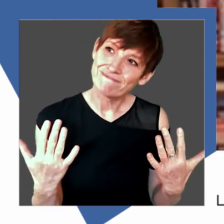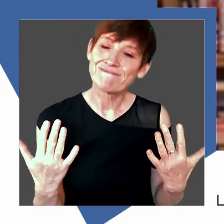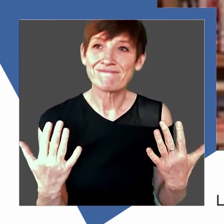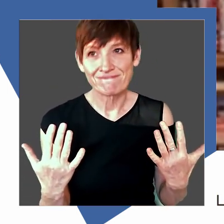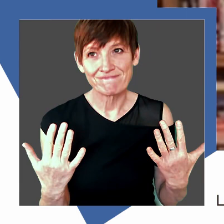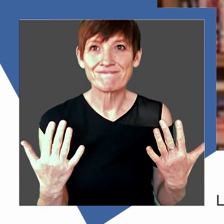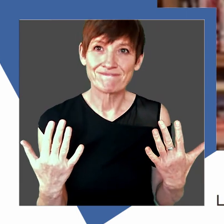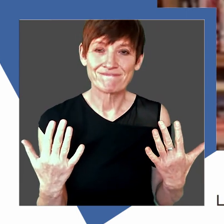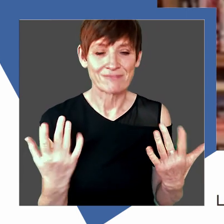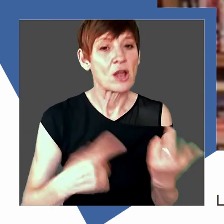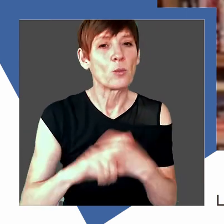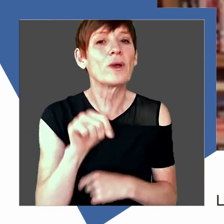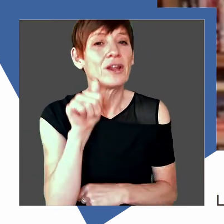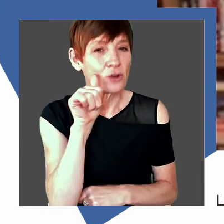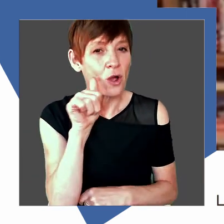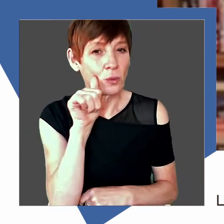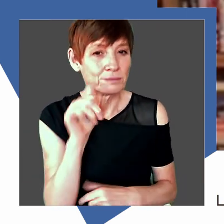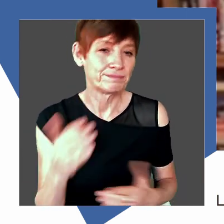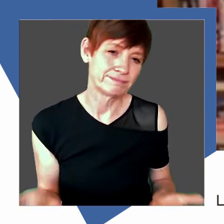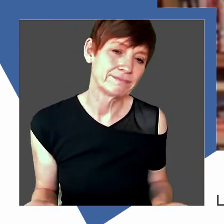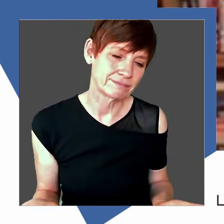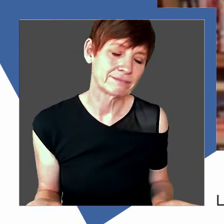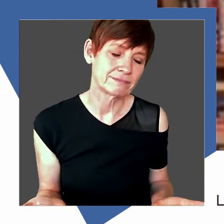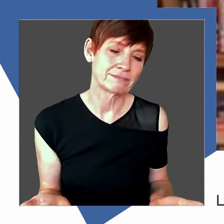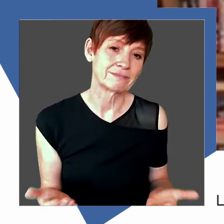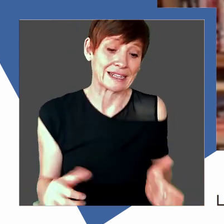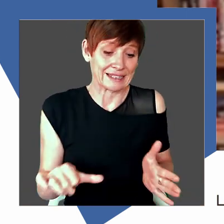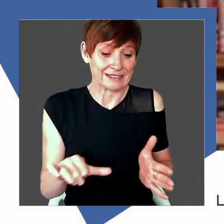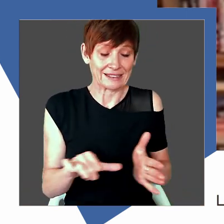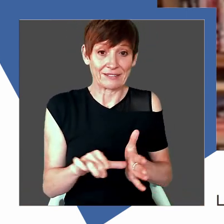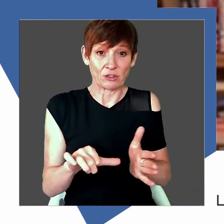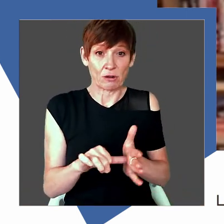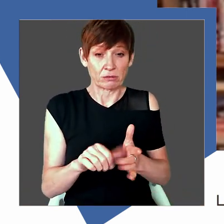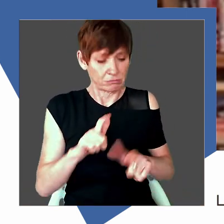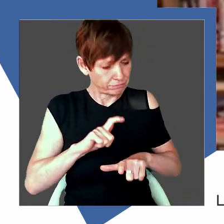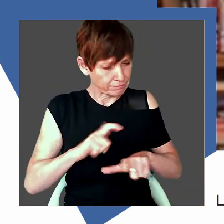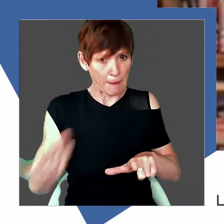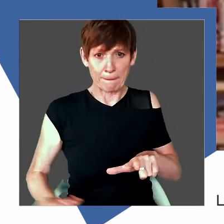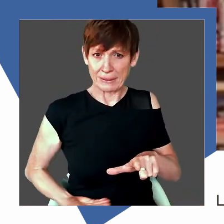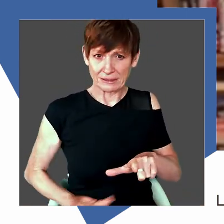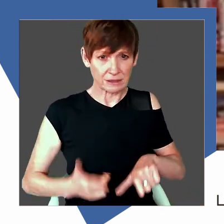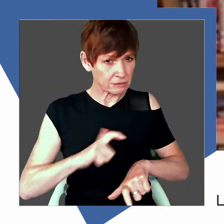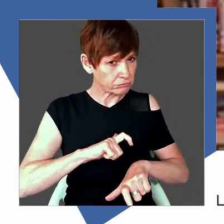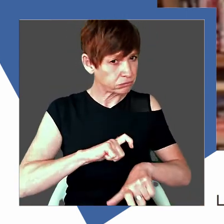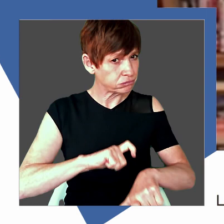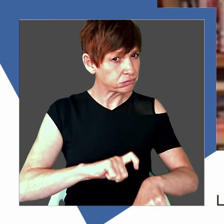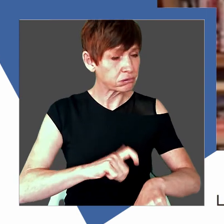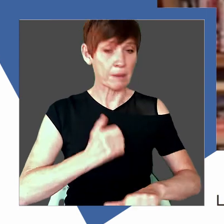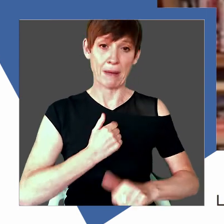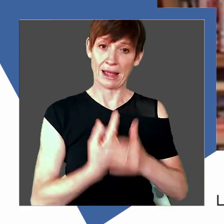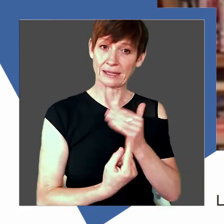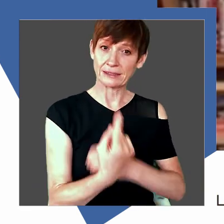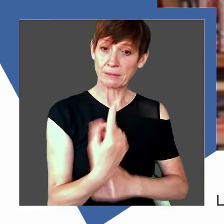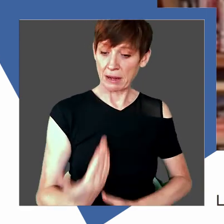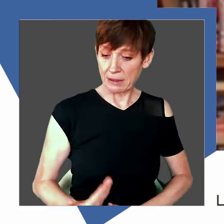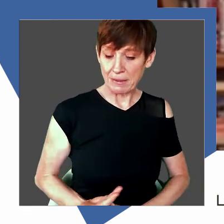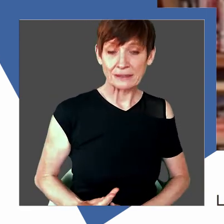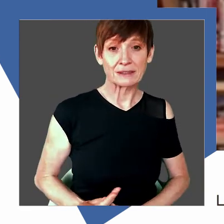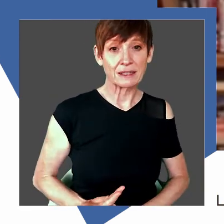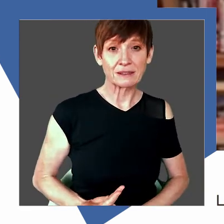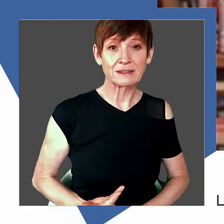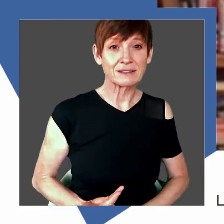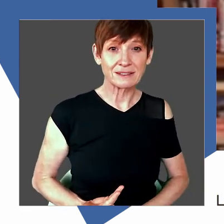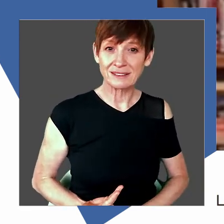firstly, we already know it's very hard to sustain like a business. You know, like I run an independent business. It's very hard. I don't do